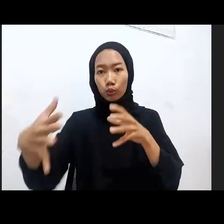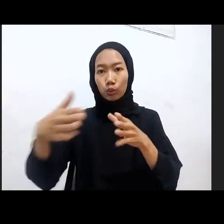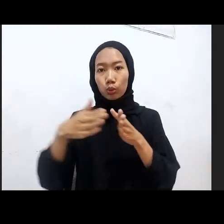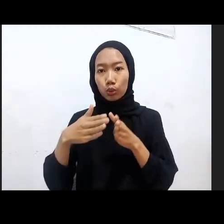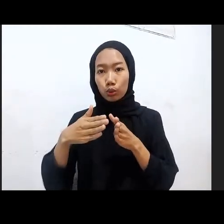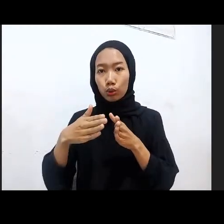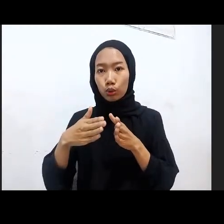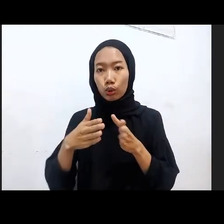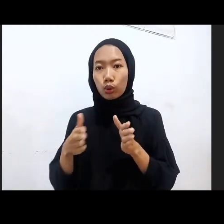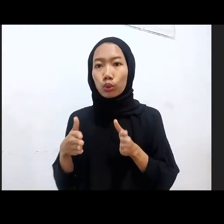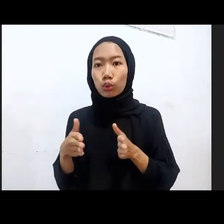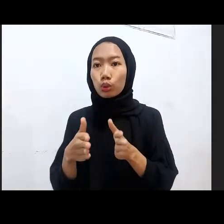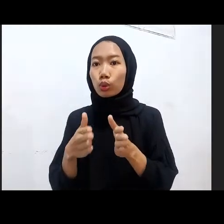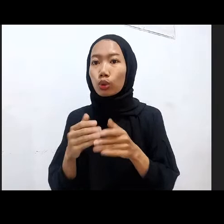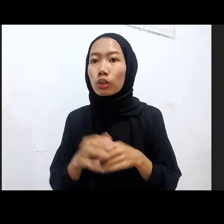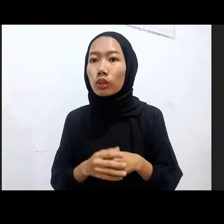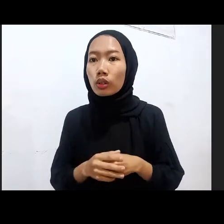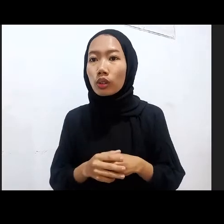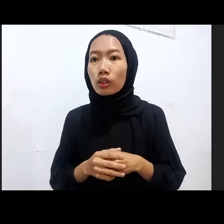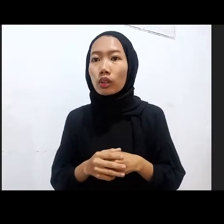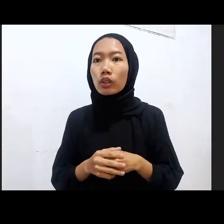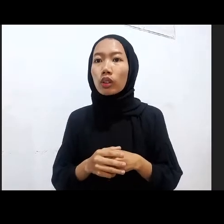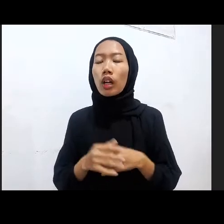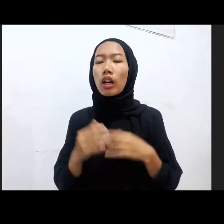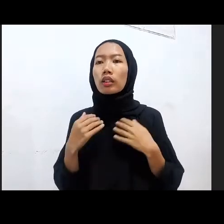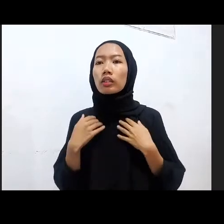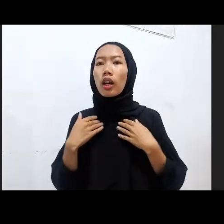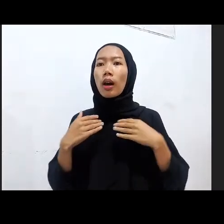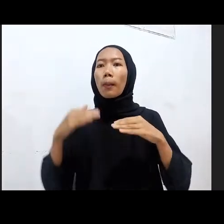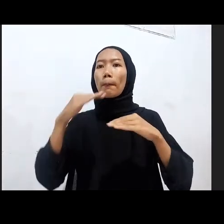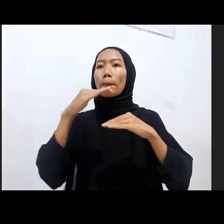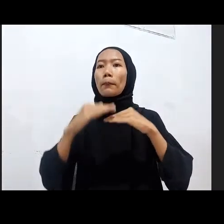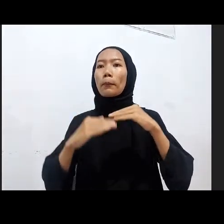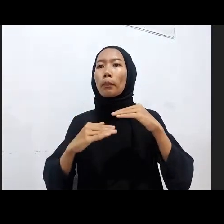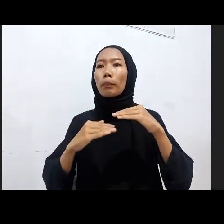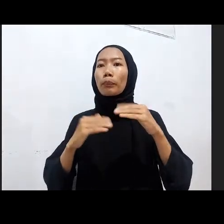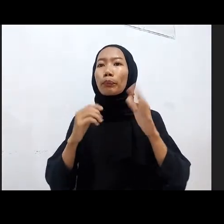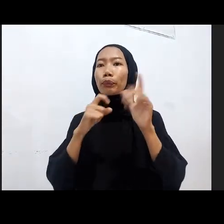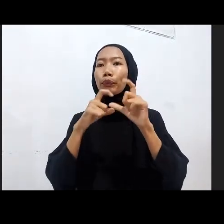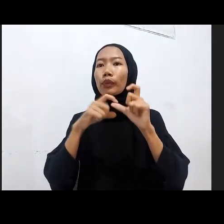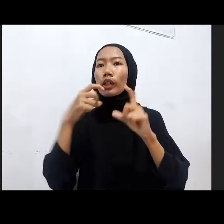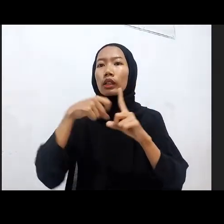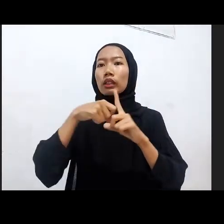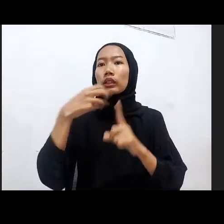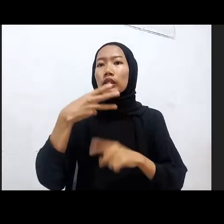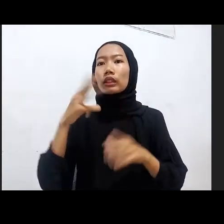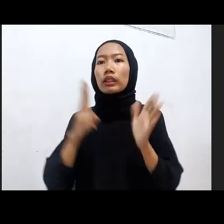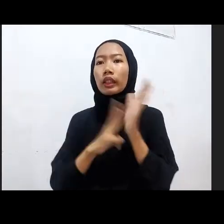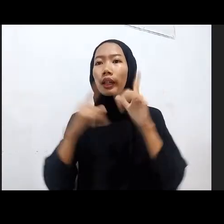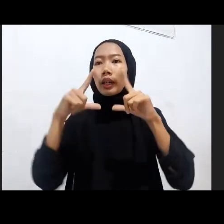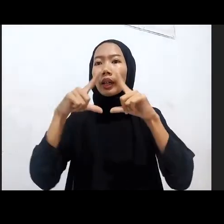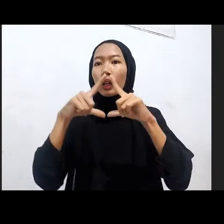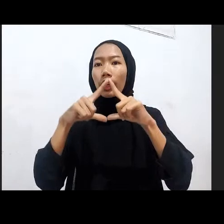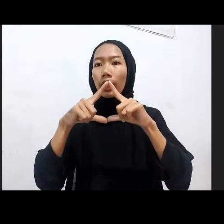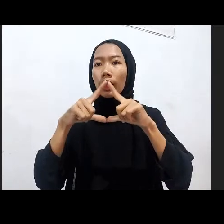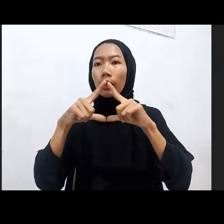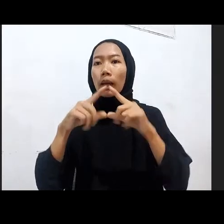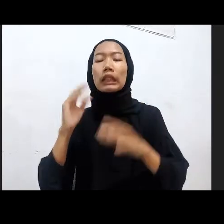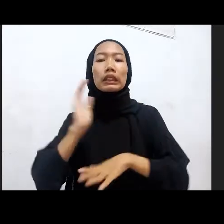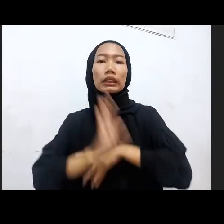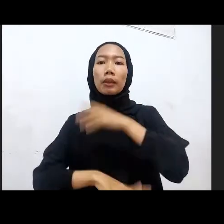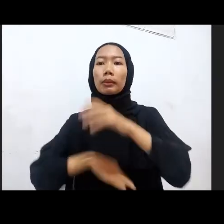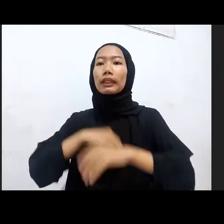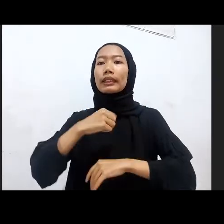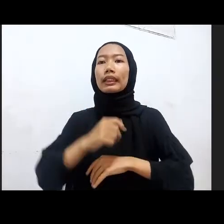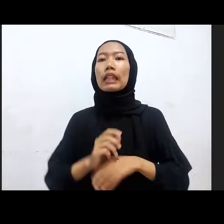disability-focused scheme that Australia has, and the mainstream health system. In